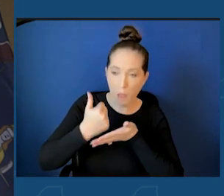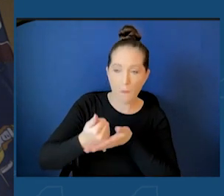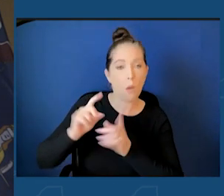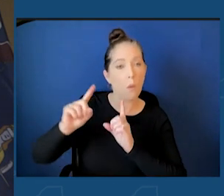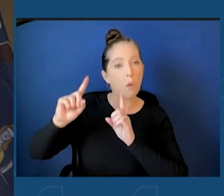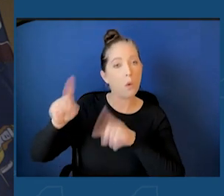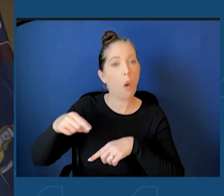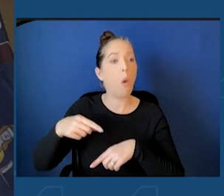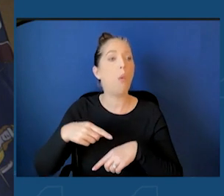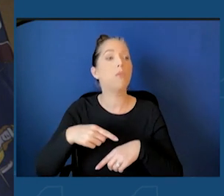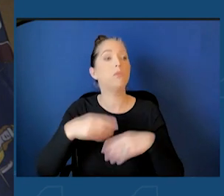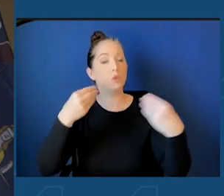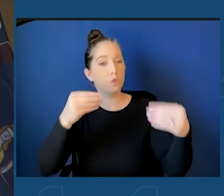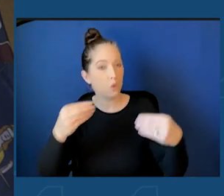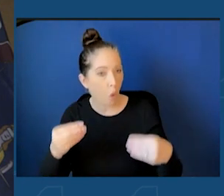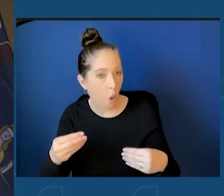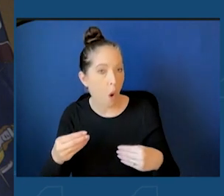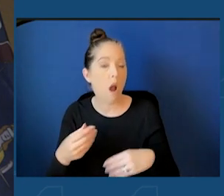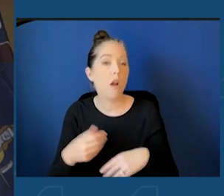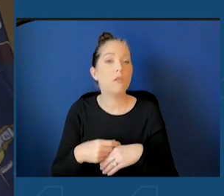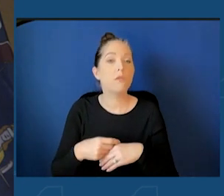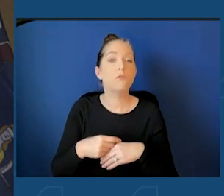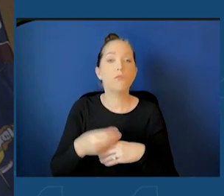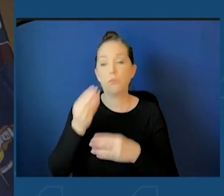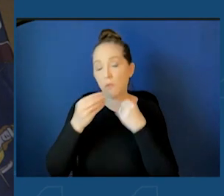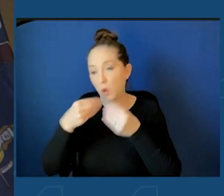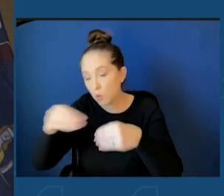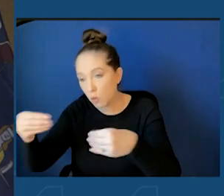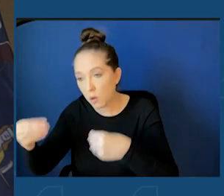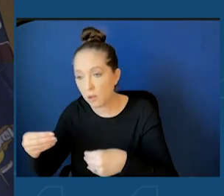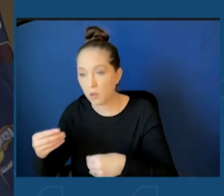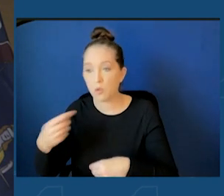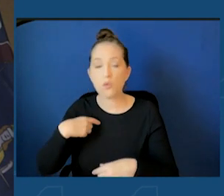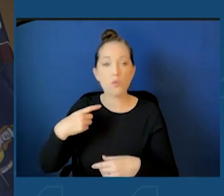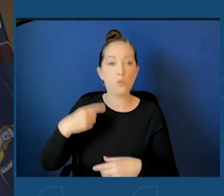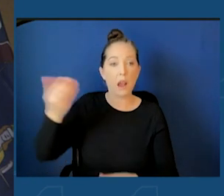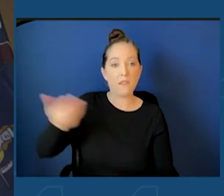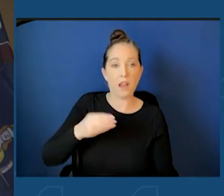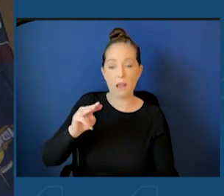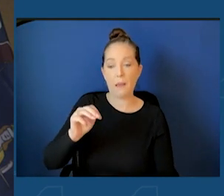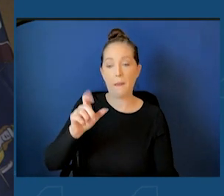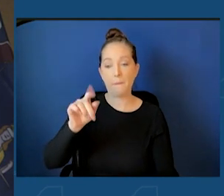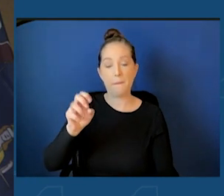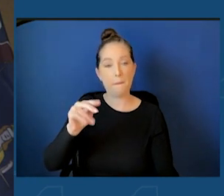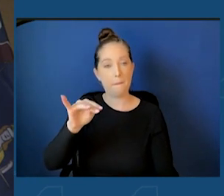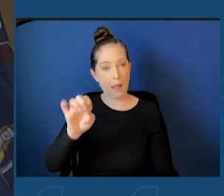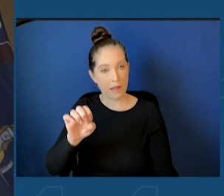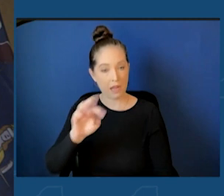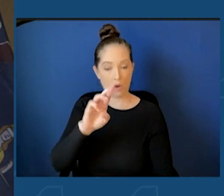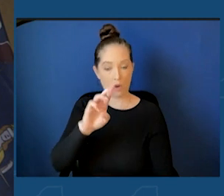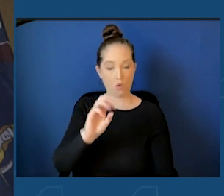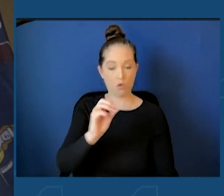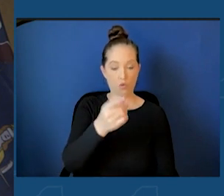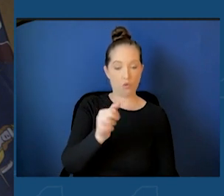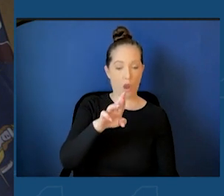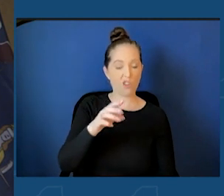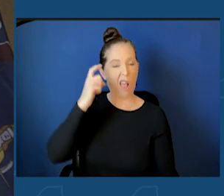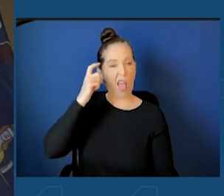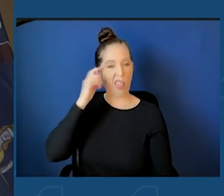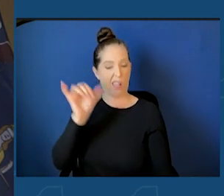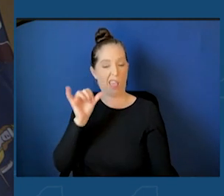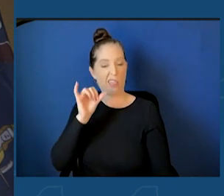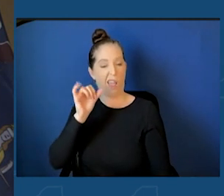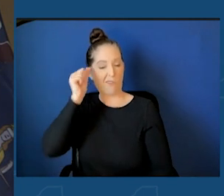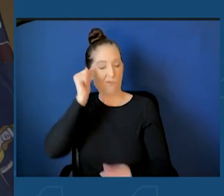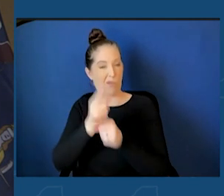own. We took these people, and their names were Melanie and Roger. I still consider them siblings because we spent so much time with them. Our job was to help